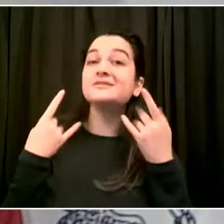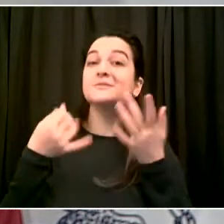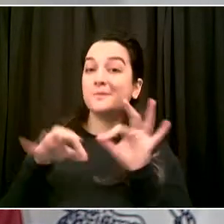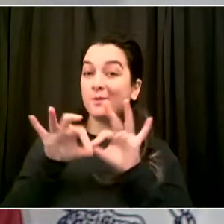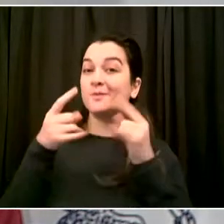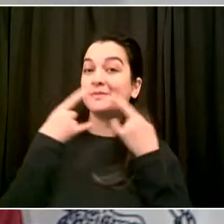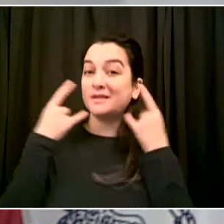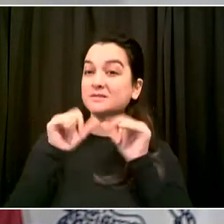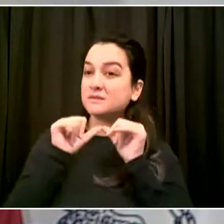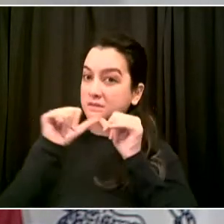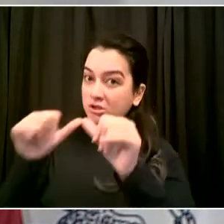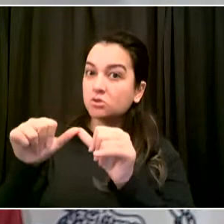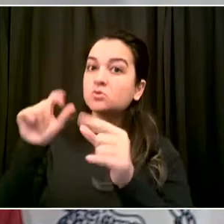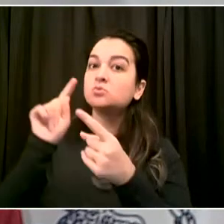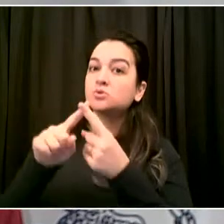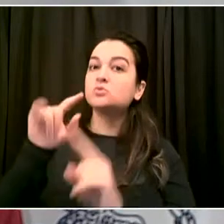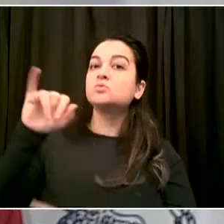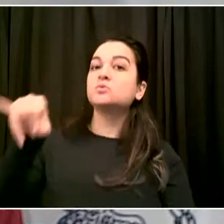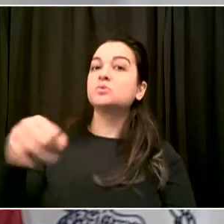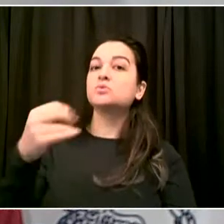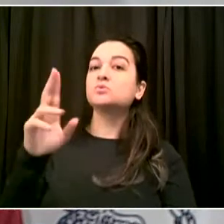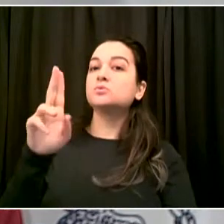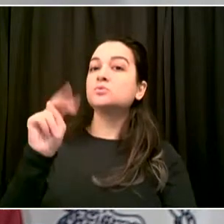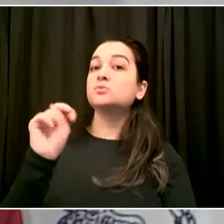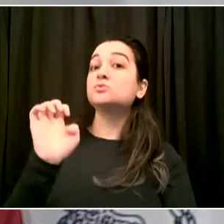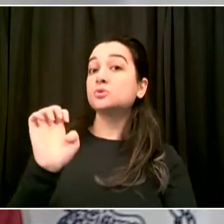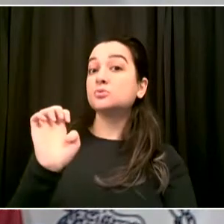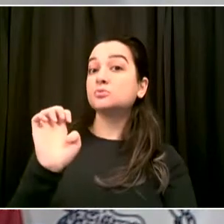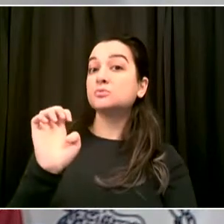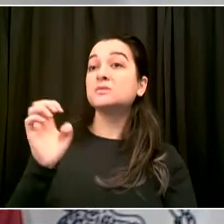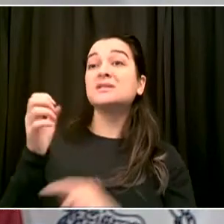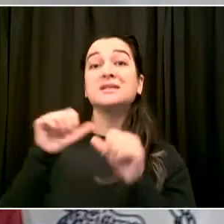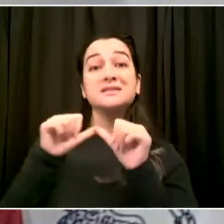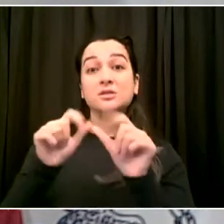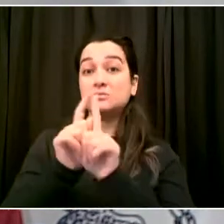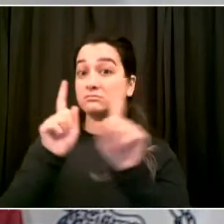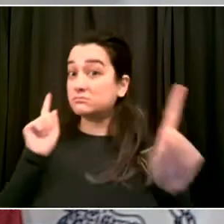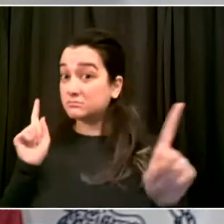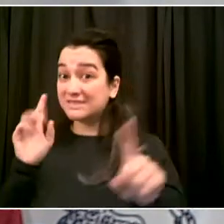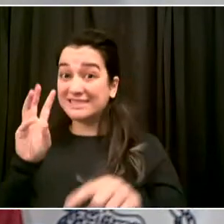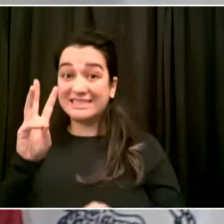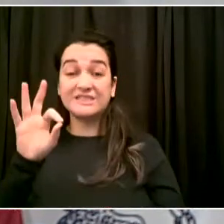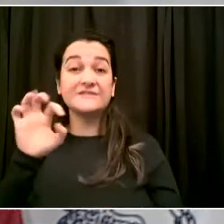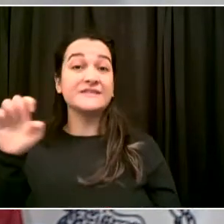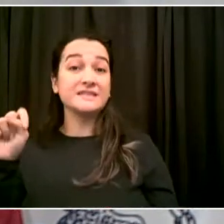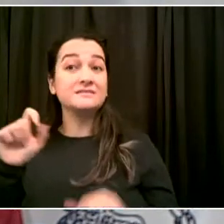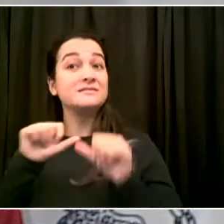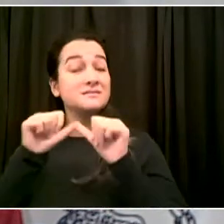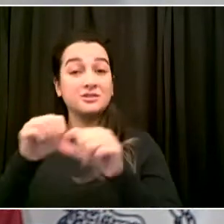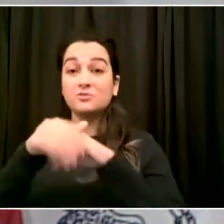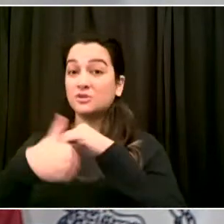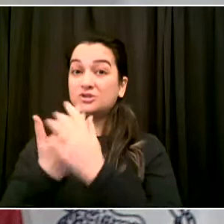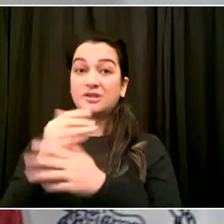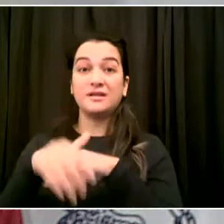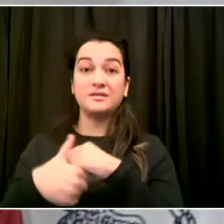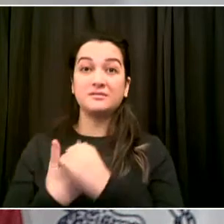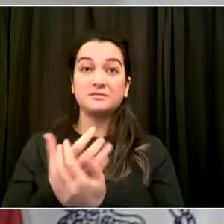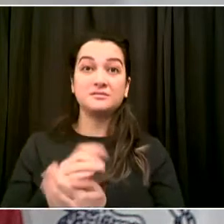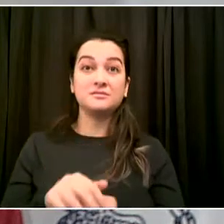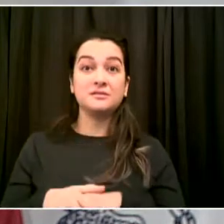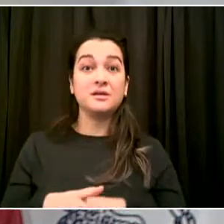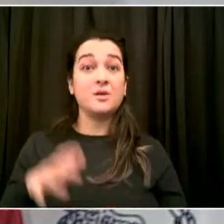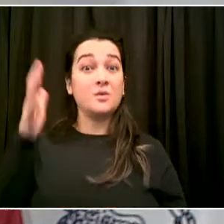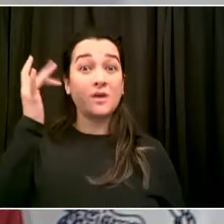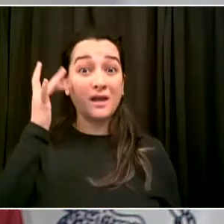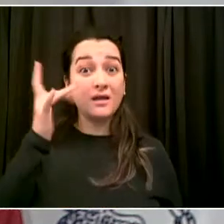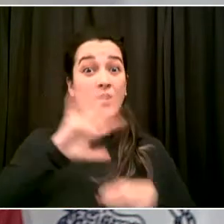to keep all those precautions in place to guard against the variants, to help us consolidate our progress, to give time